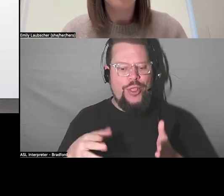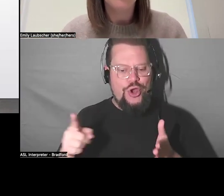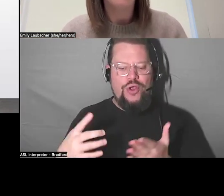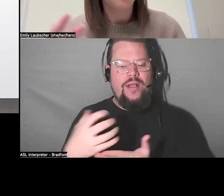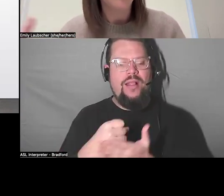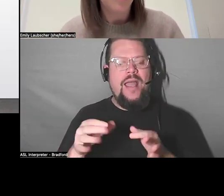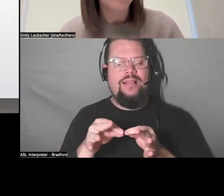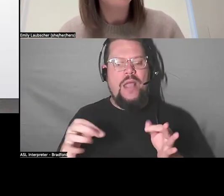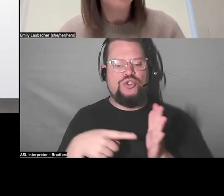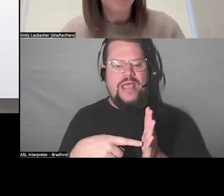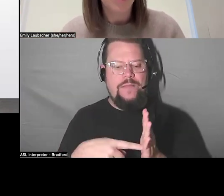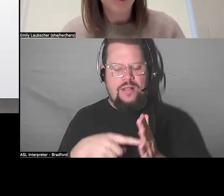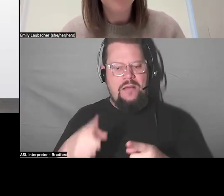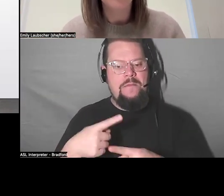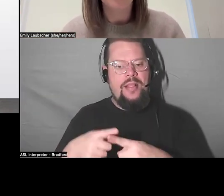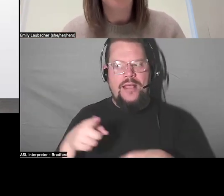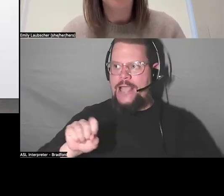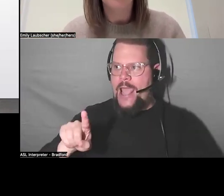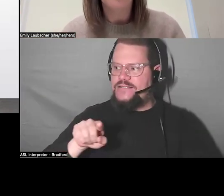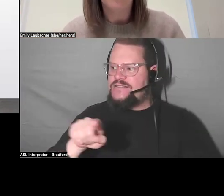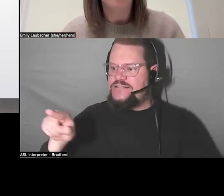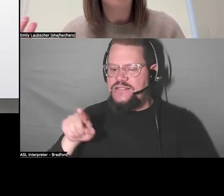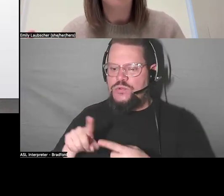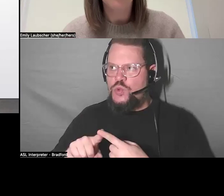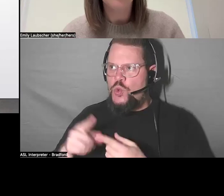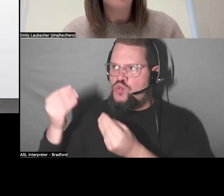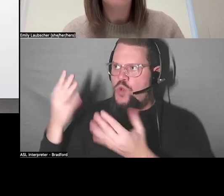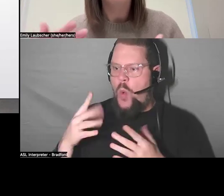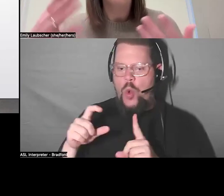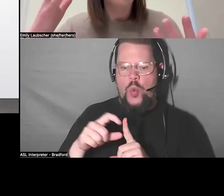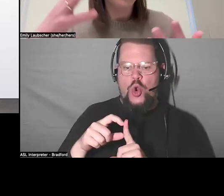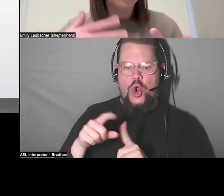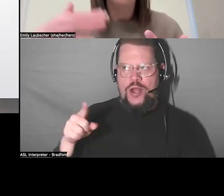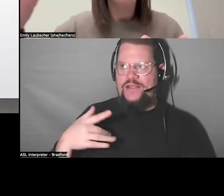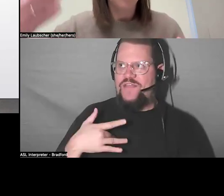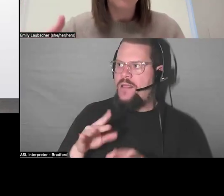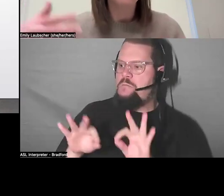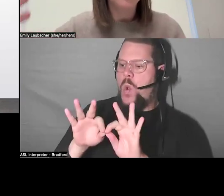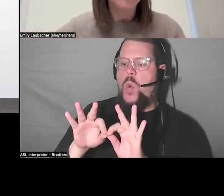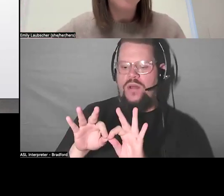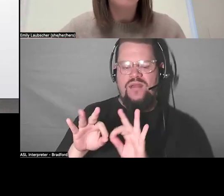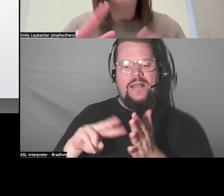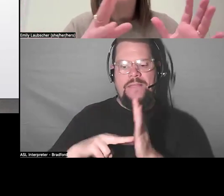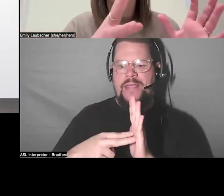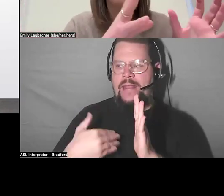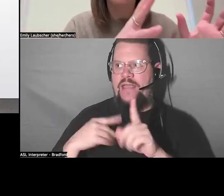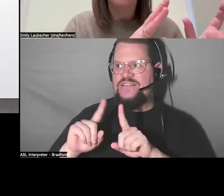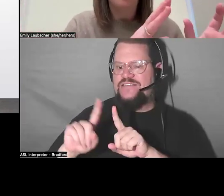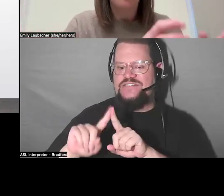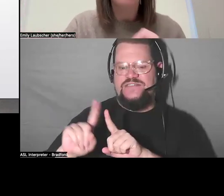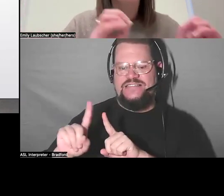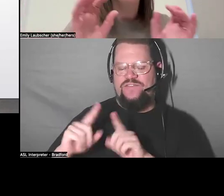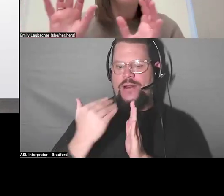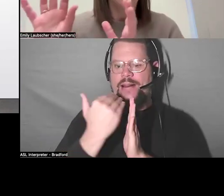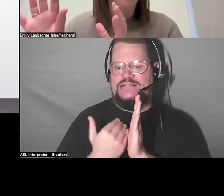language samples and also asked stakeholders to report words they thought would be important. This resulted in a bunch of lists coming from the